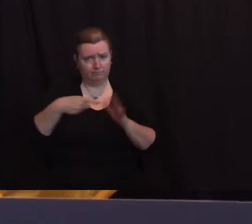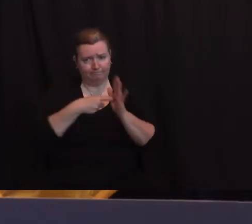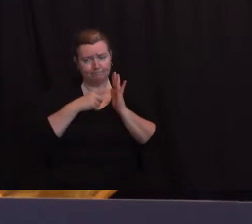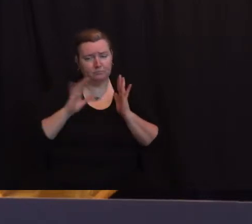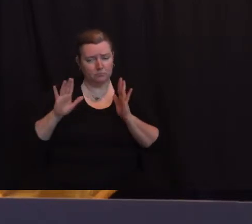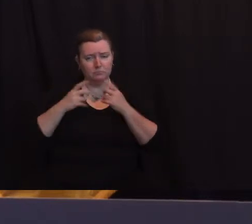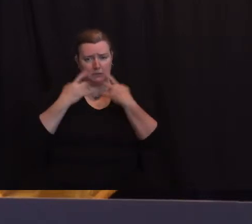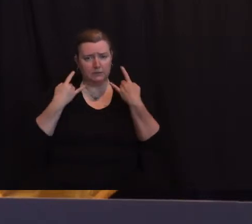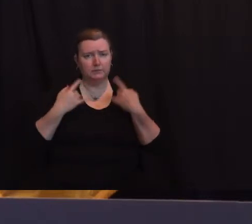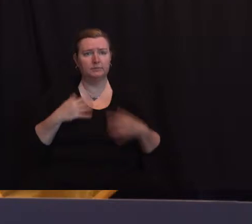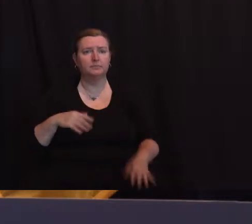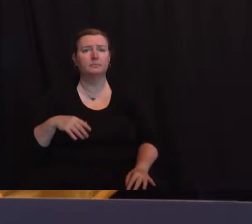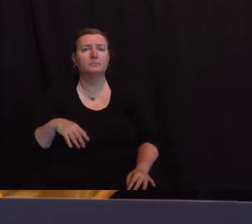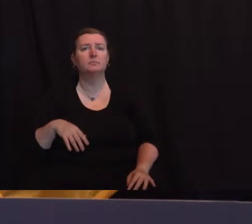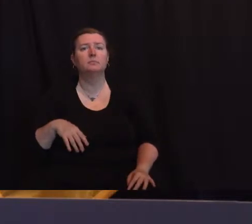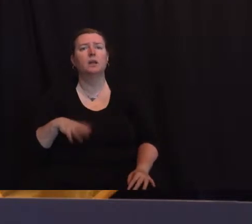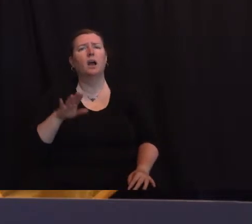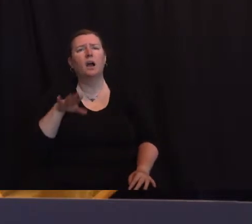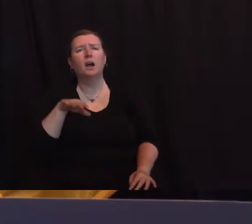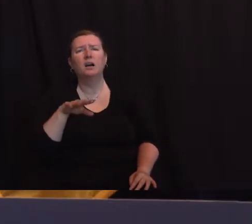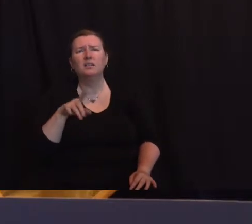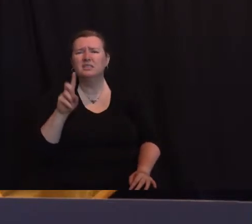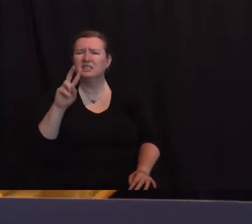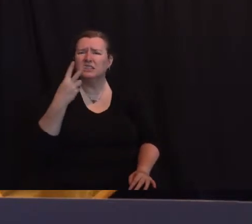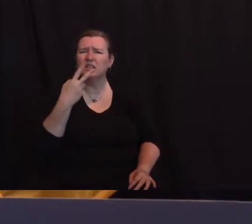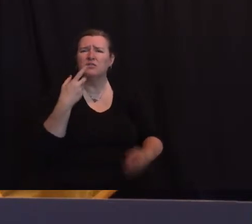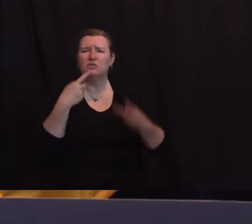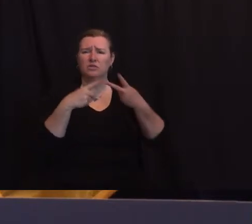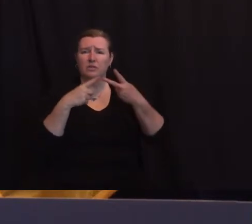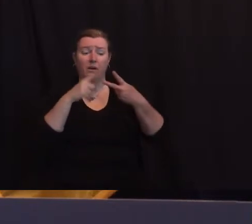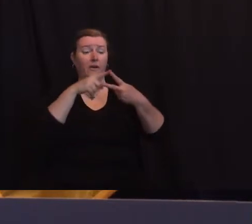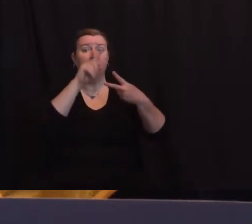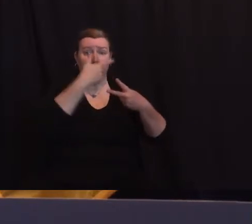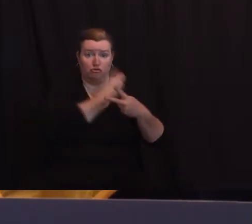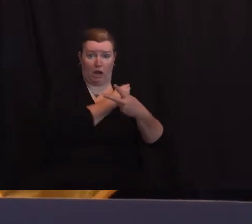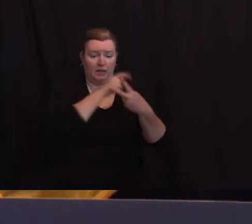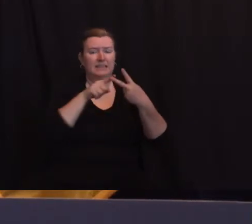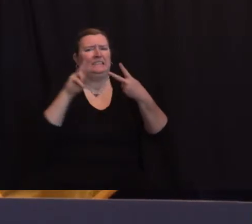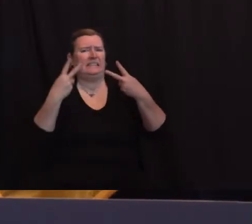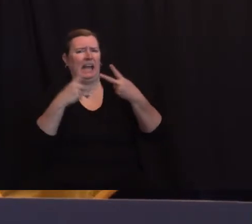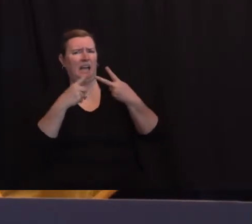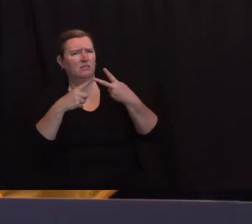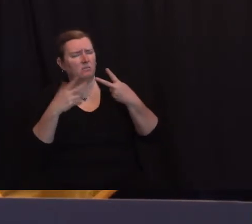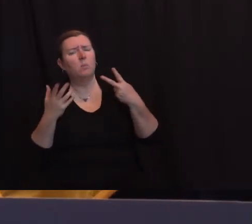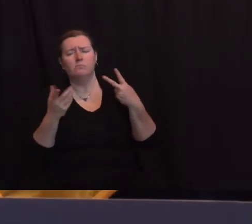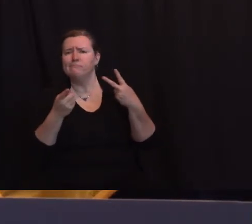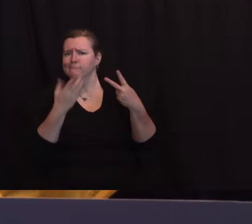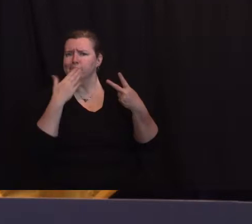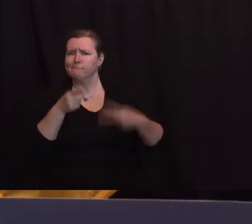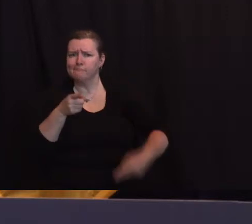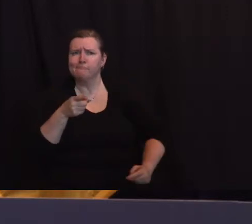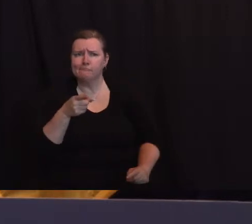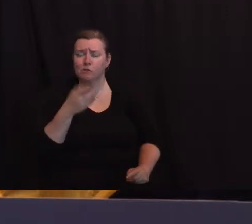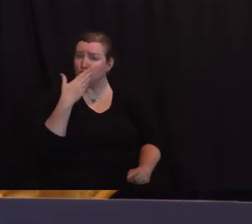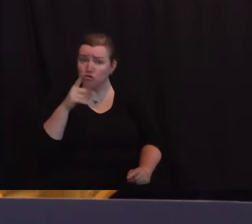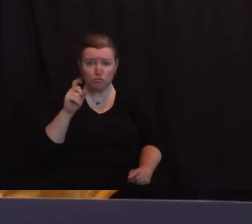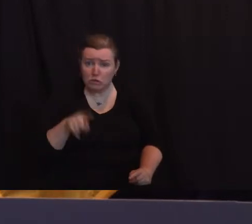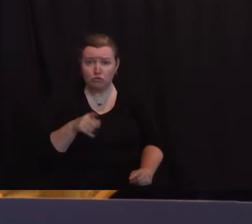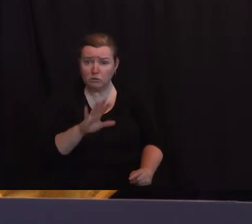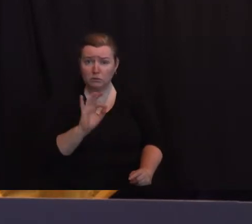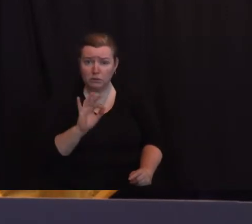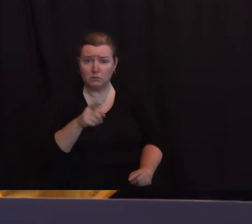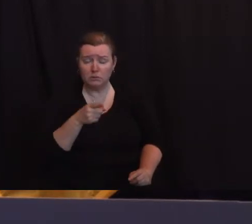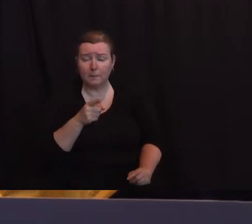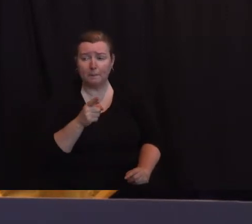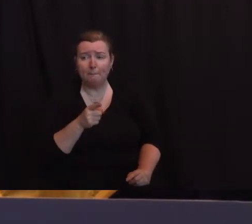the second shot, we continue to punch very well. I was going to ask, and this is another good question that I got asked that I was going to ask Ed